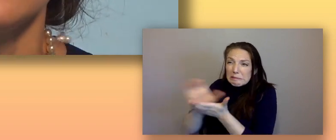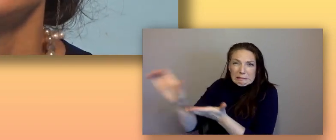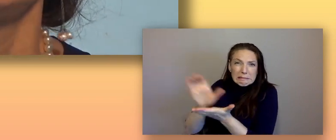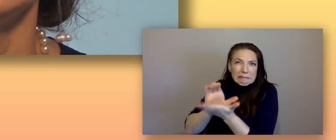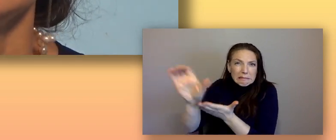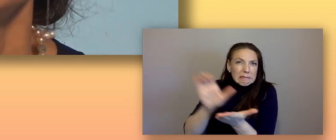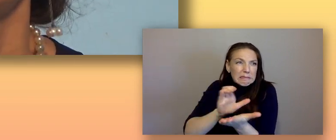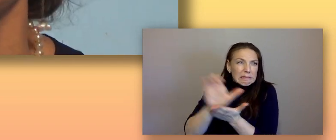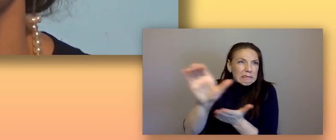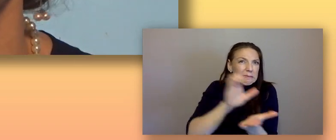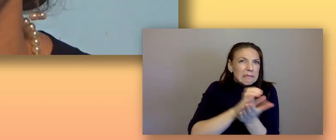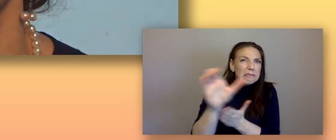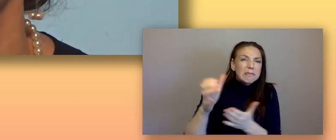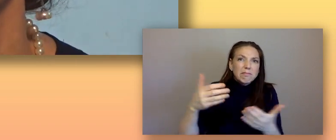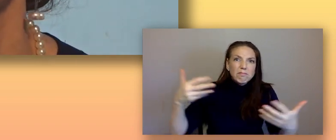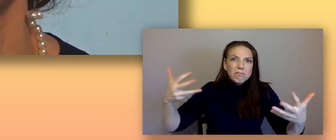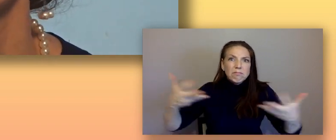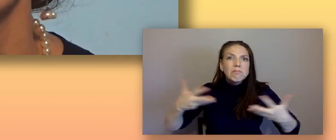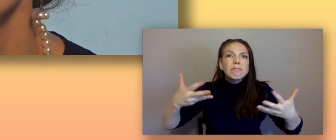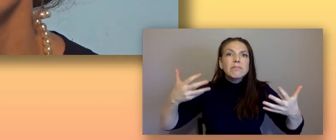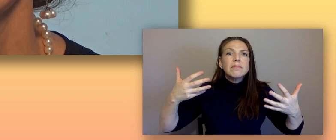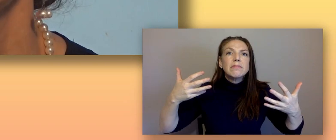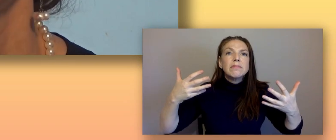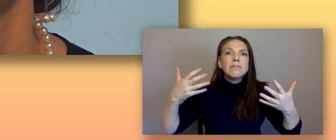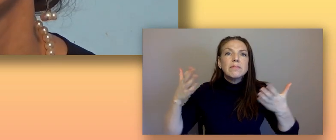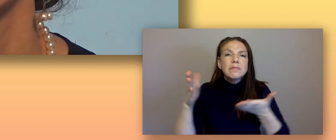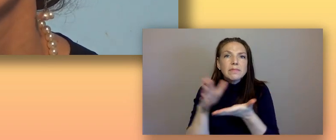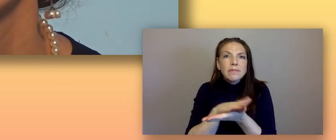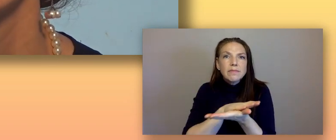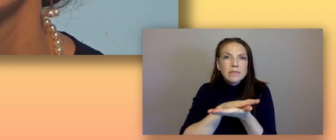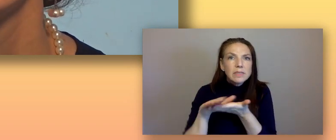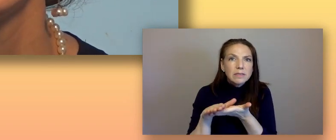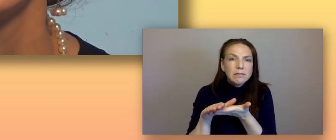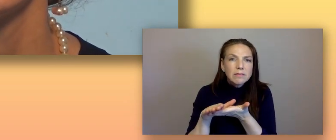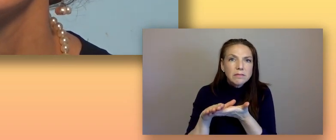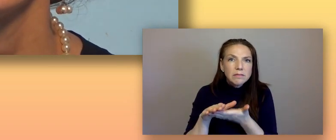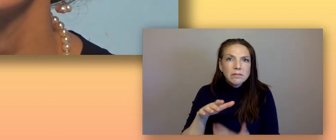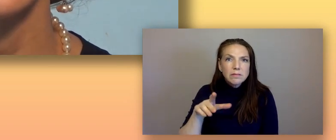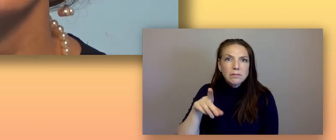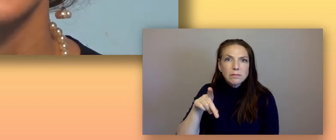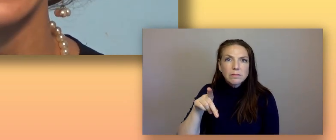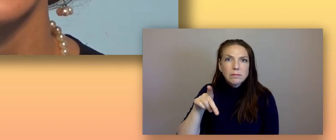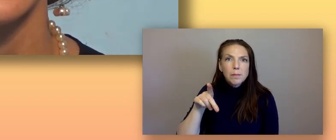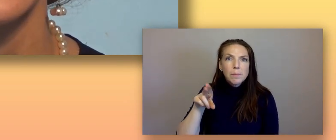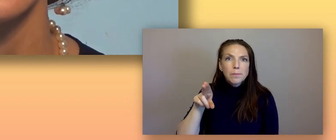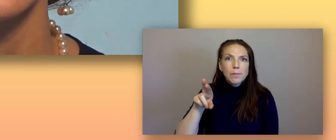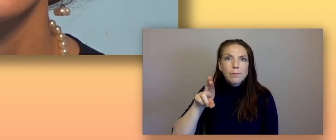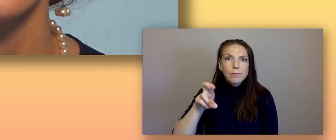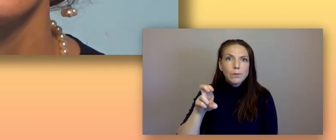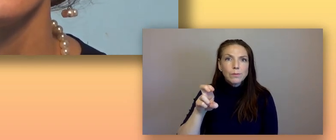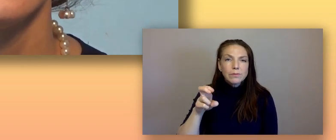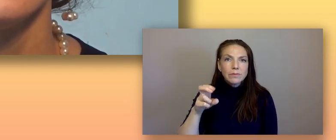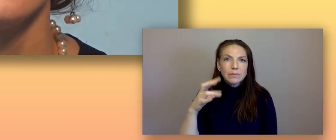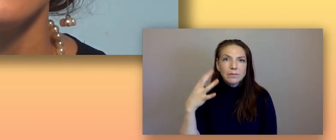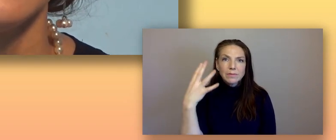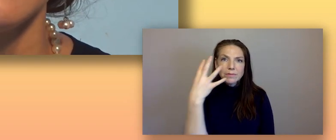profane, then we will be pure, demure, lovely.